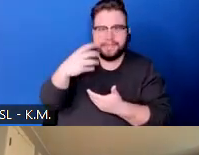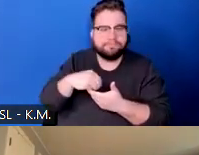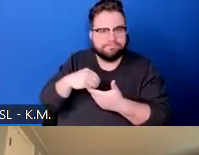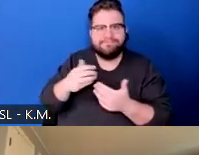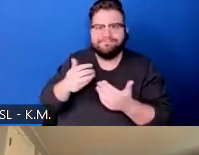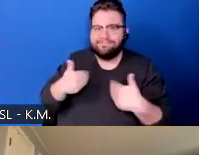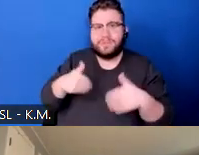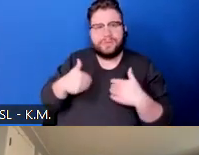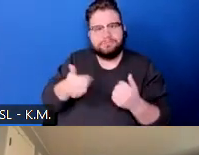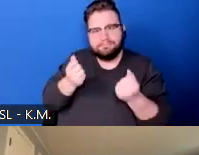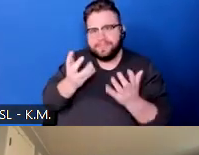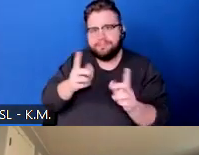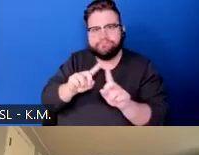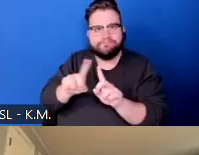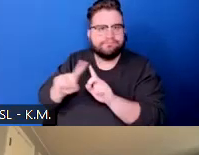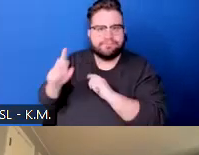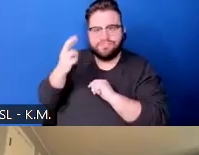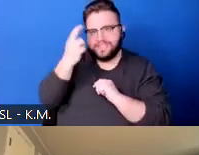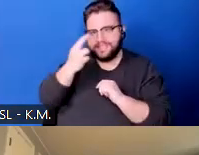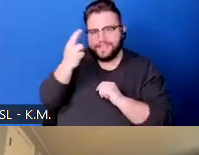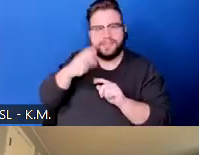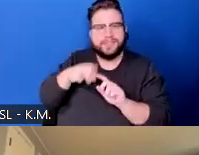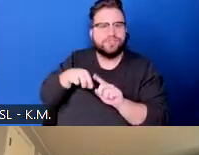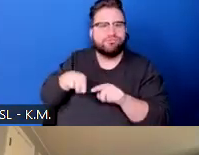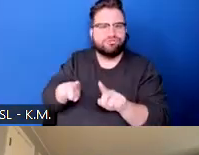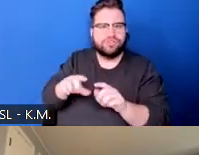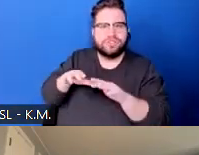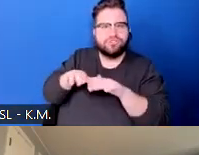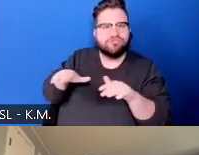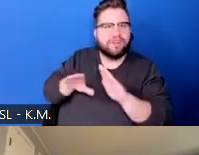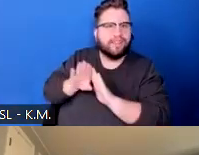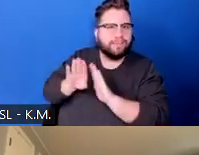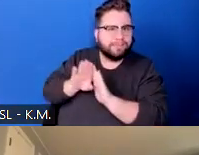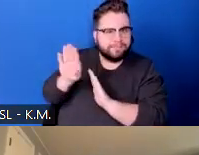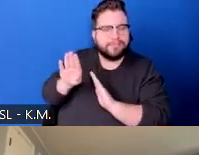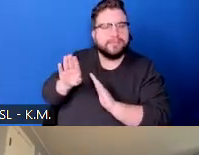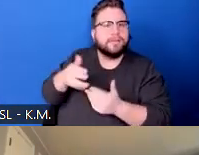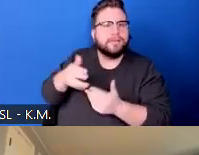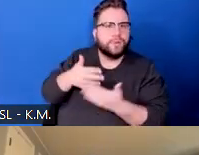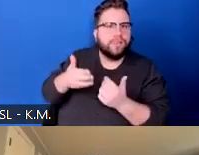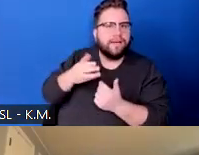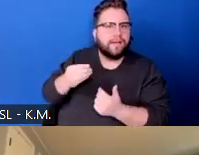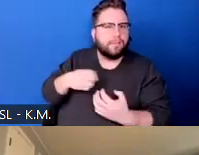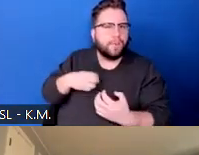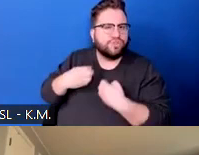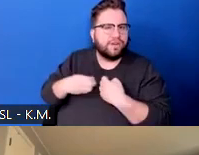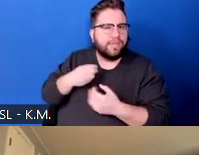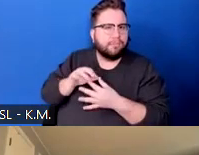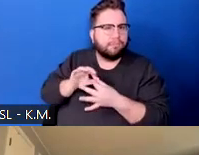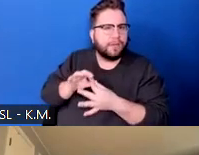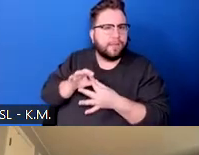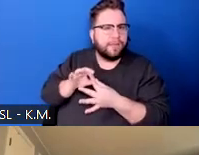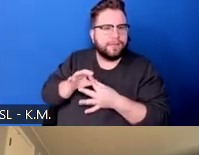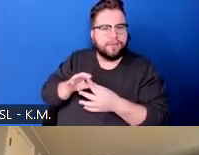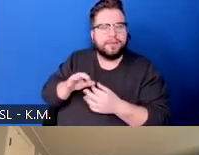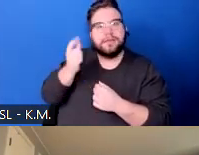different aspects of development. One aspect is social emotional bonding. So touch is the very first sense to fully develop